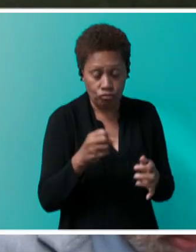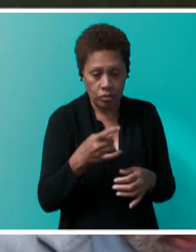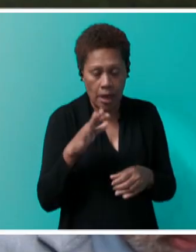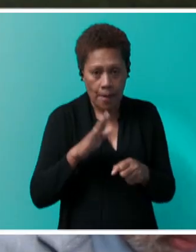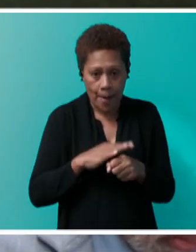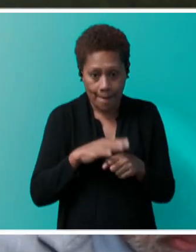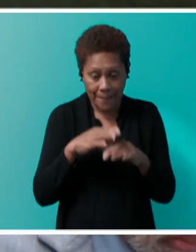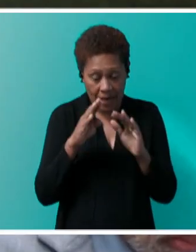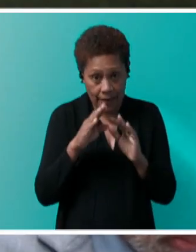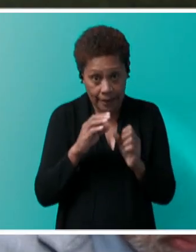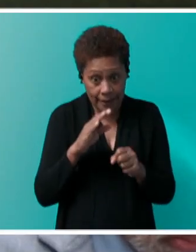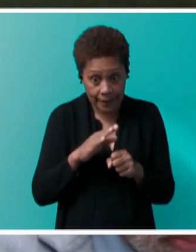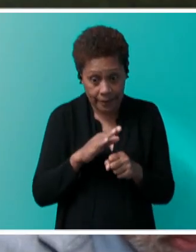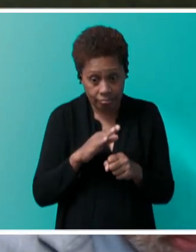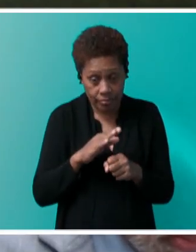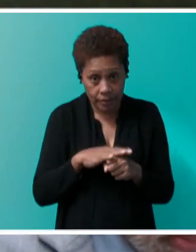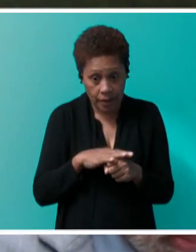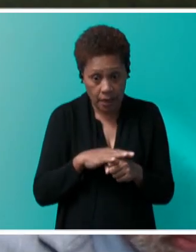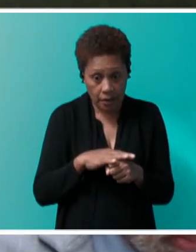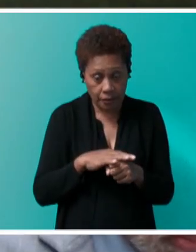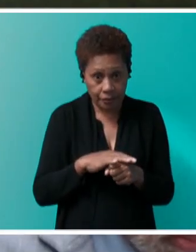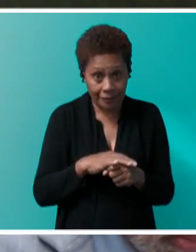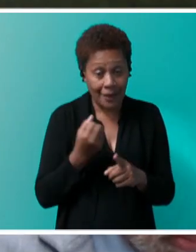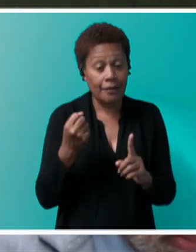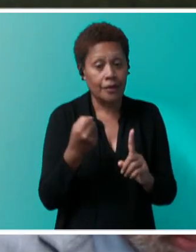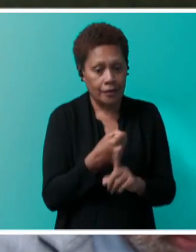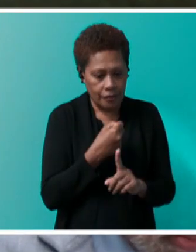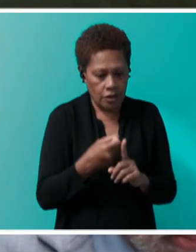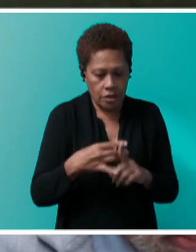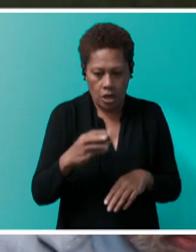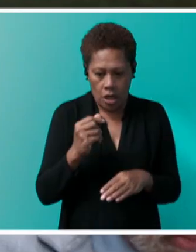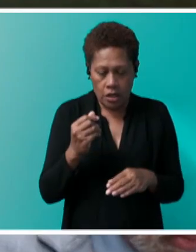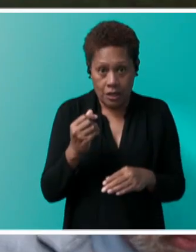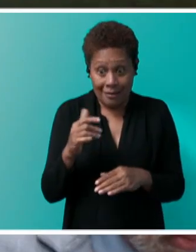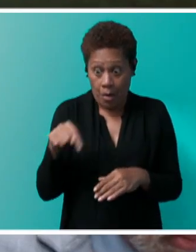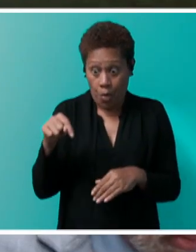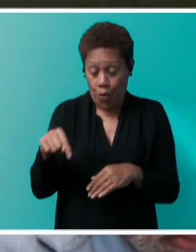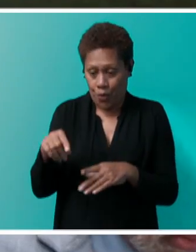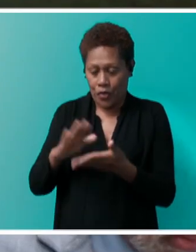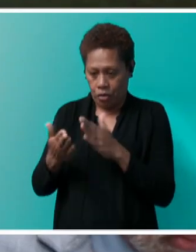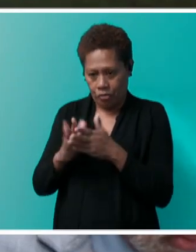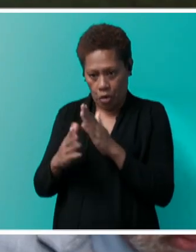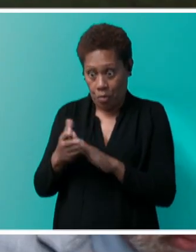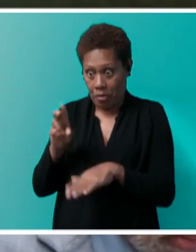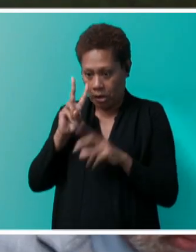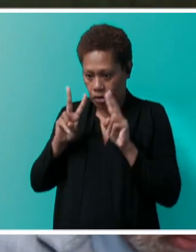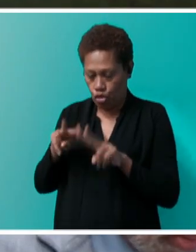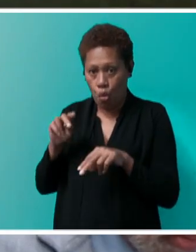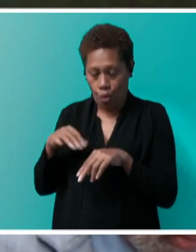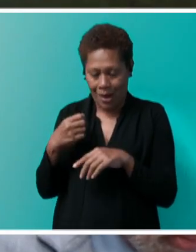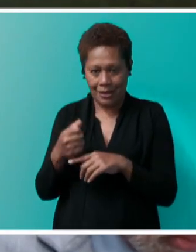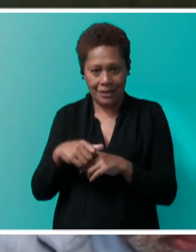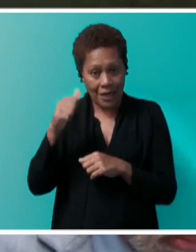burnout. Mr. Speaker, when there is abuse, someone in the community is watching and knows about it. We urge the parents